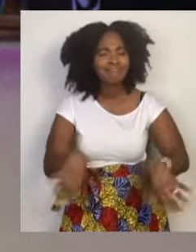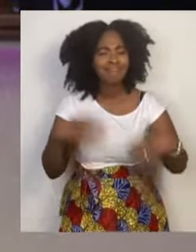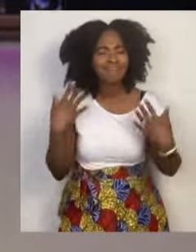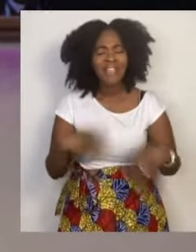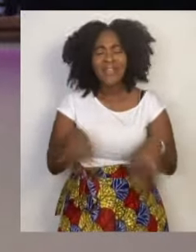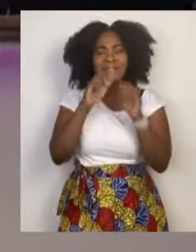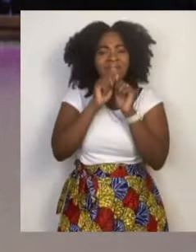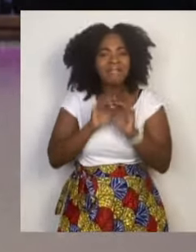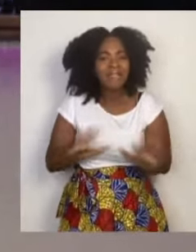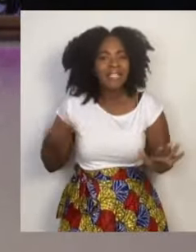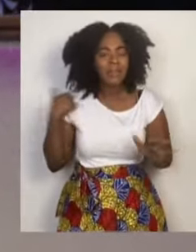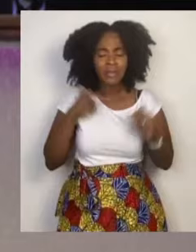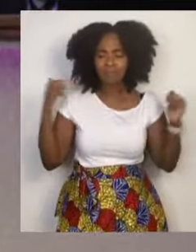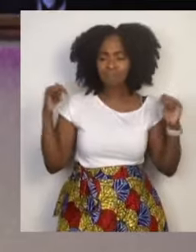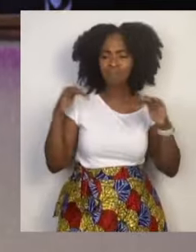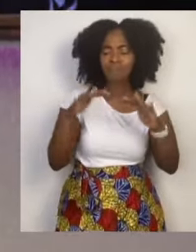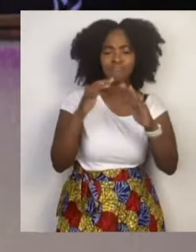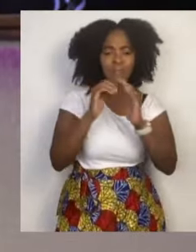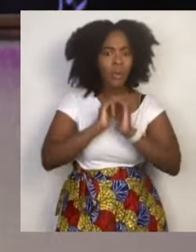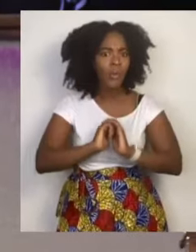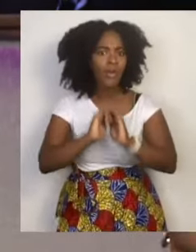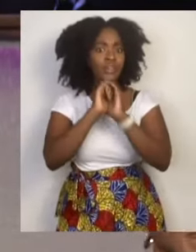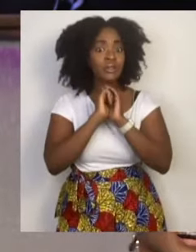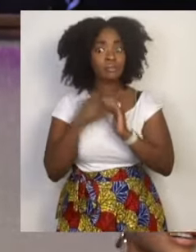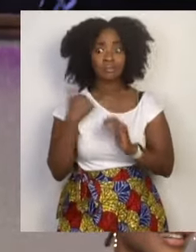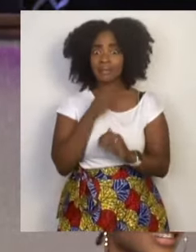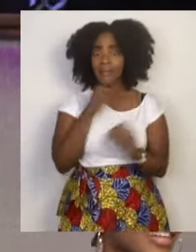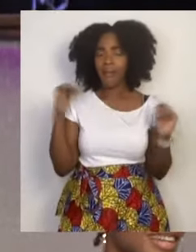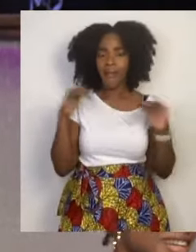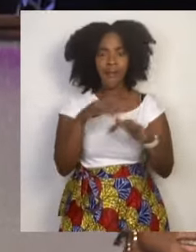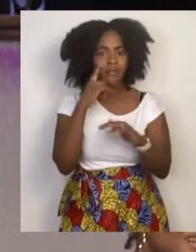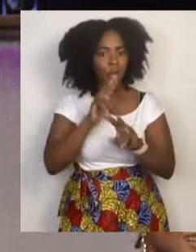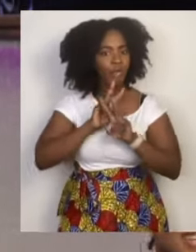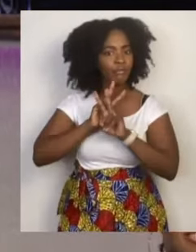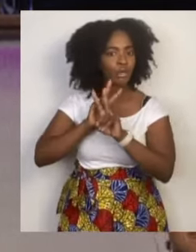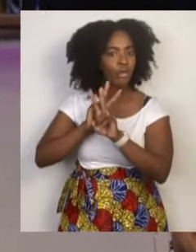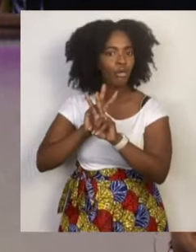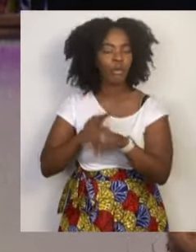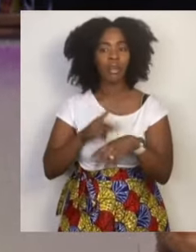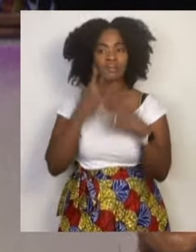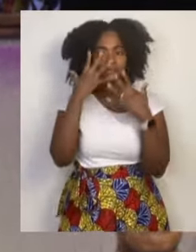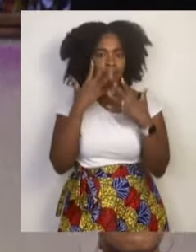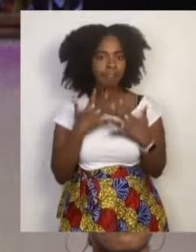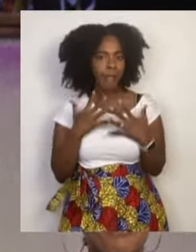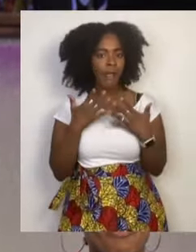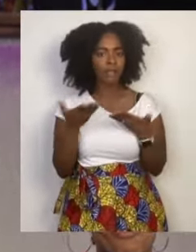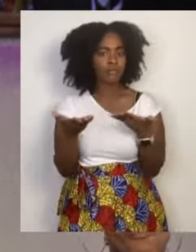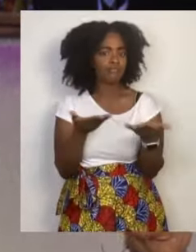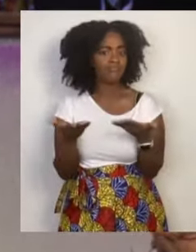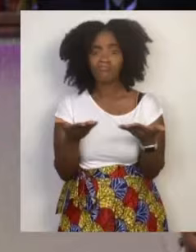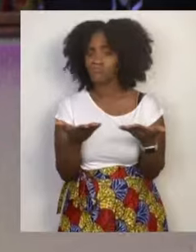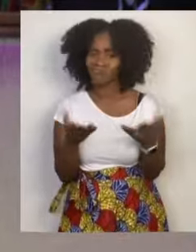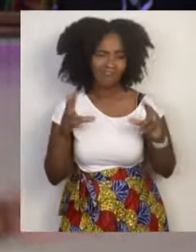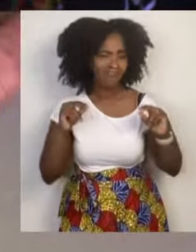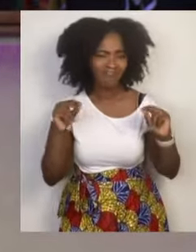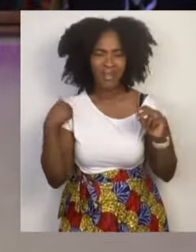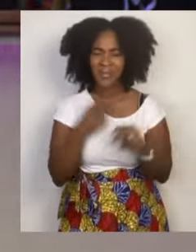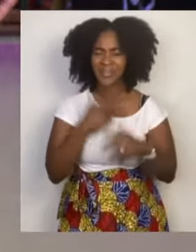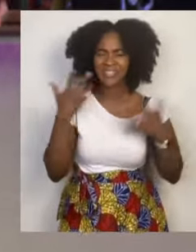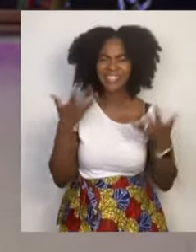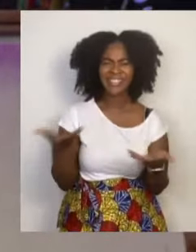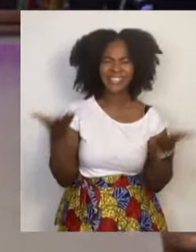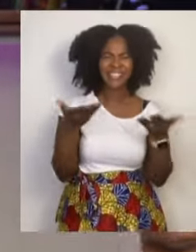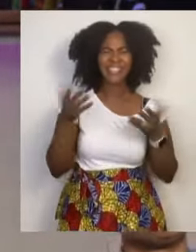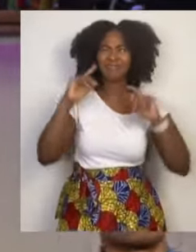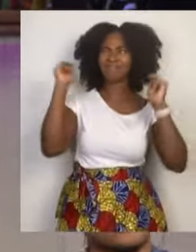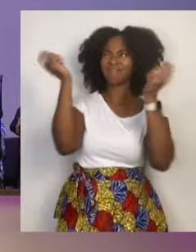we're not here for a funeral. We're not here for a sad service, but we're here to give God glory and praise. Let's greet our